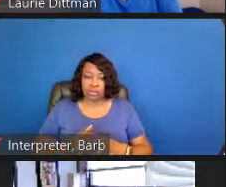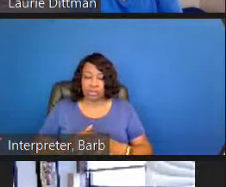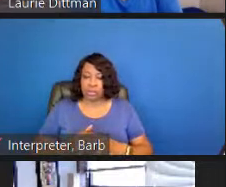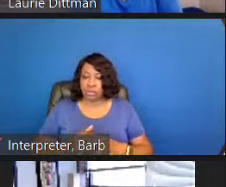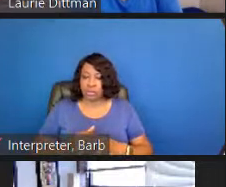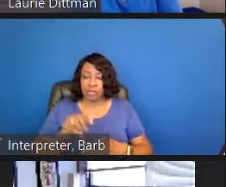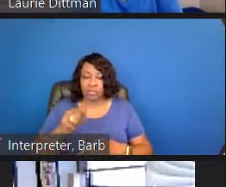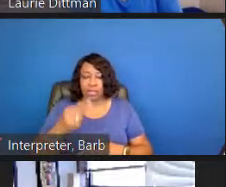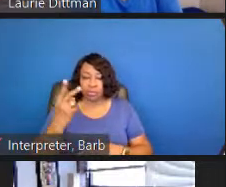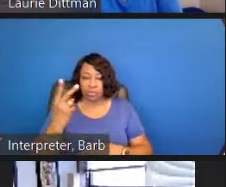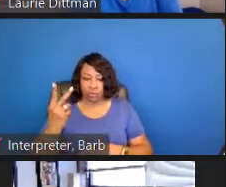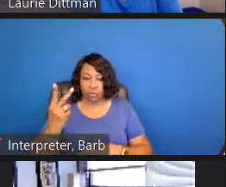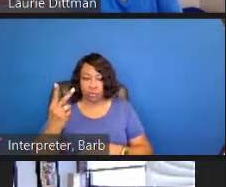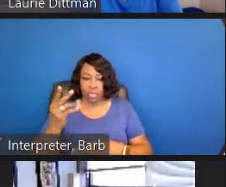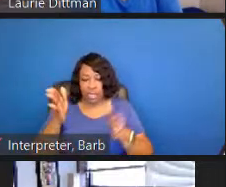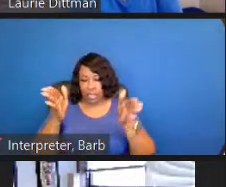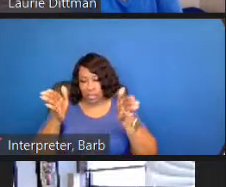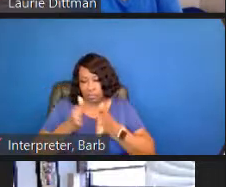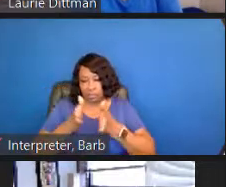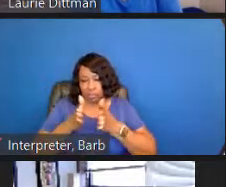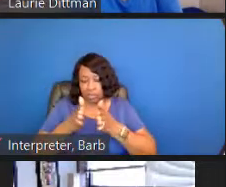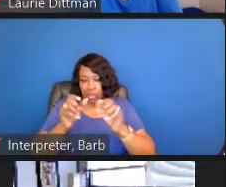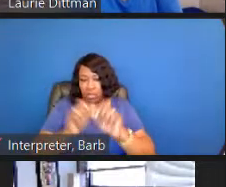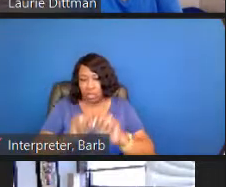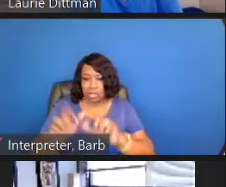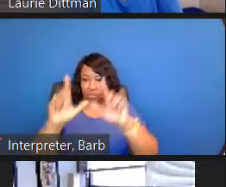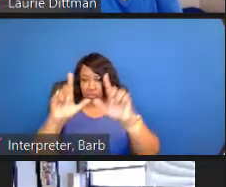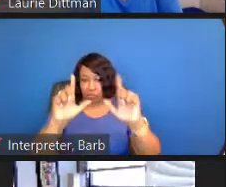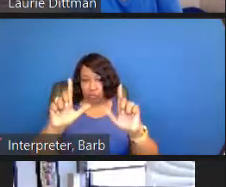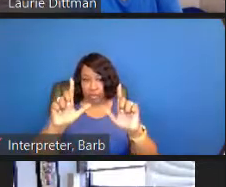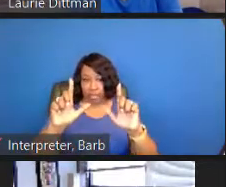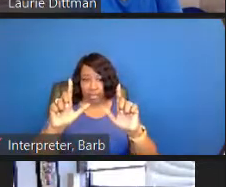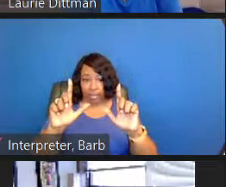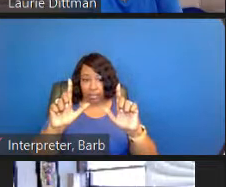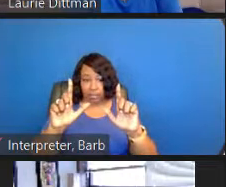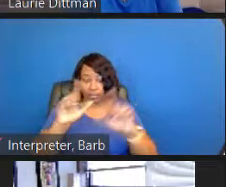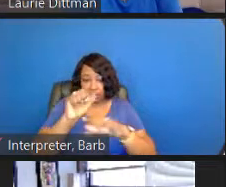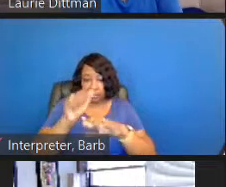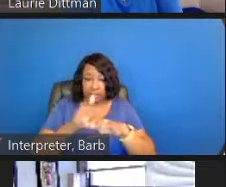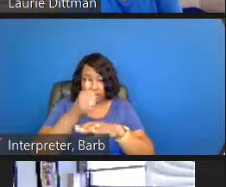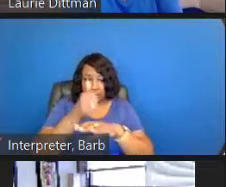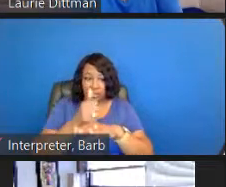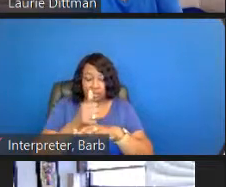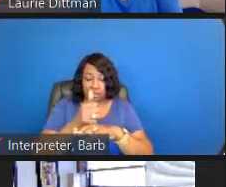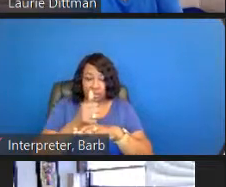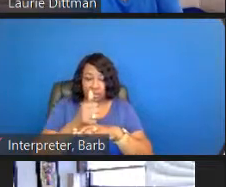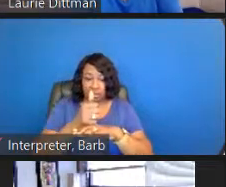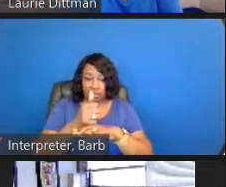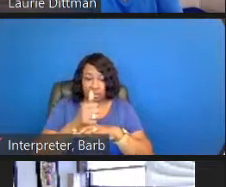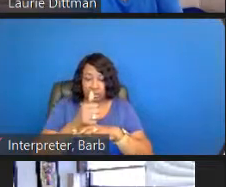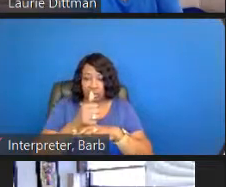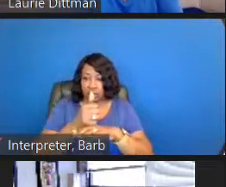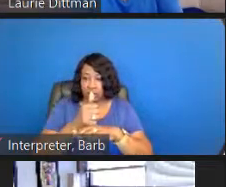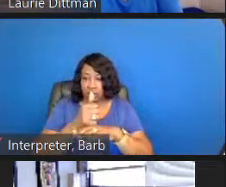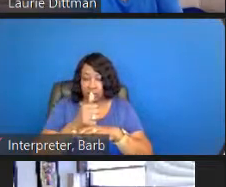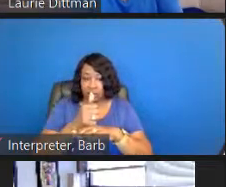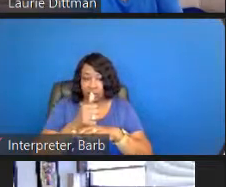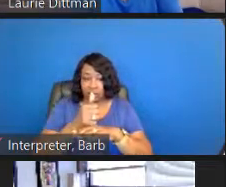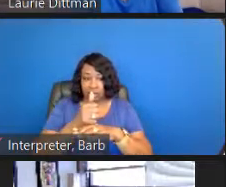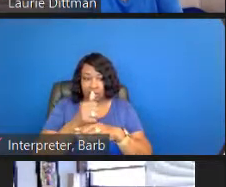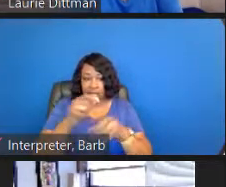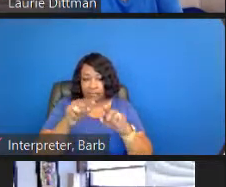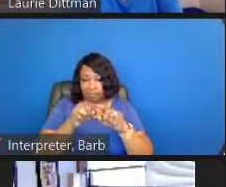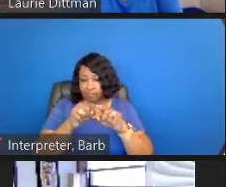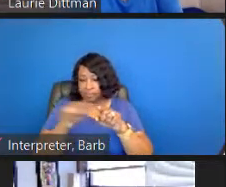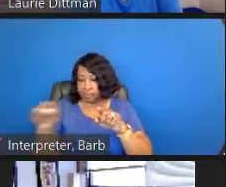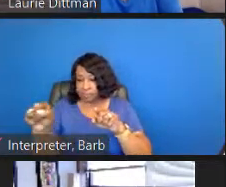2 little small screens that are installed kind of kitty corner across from